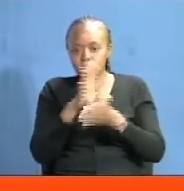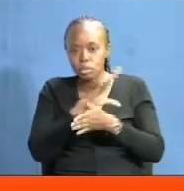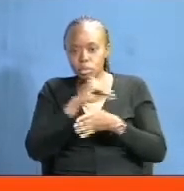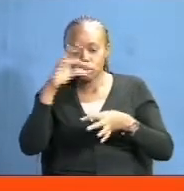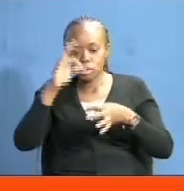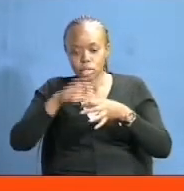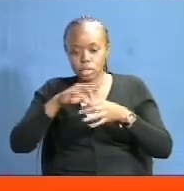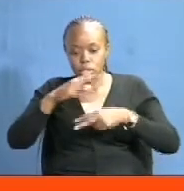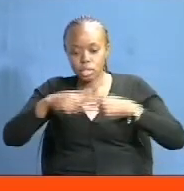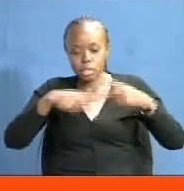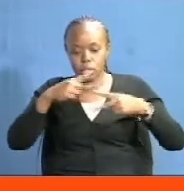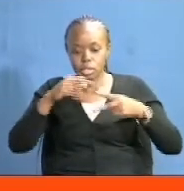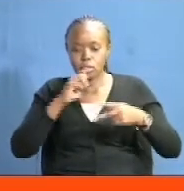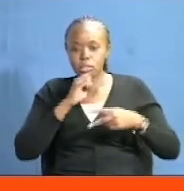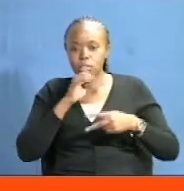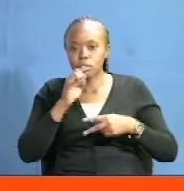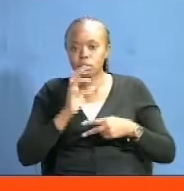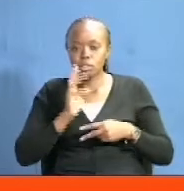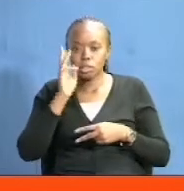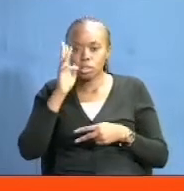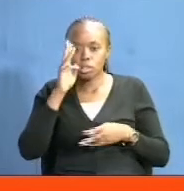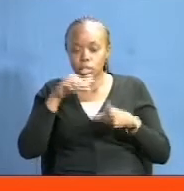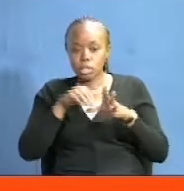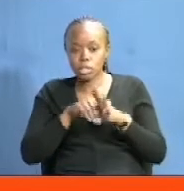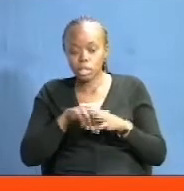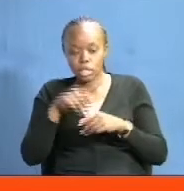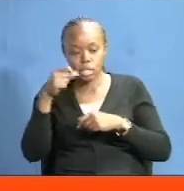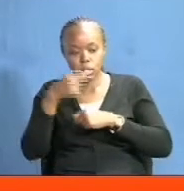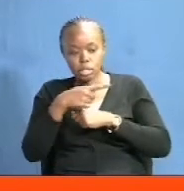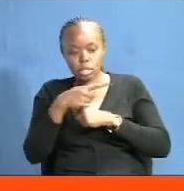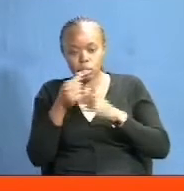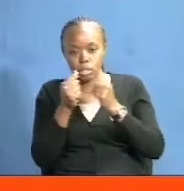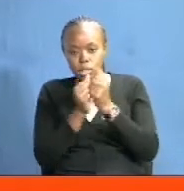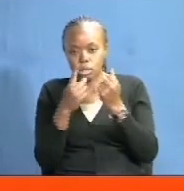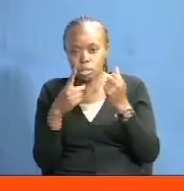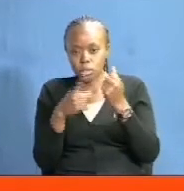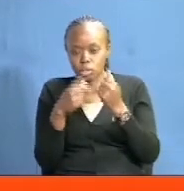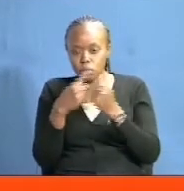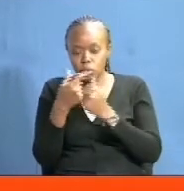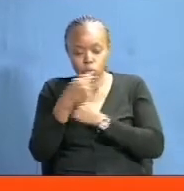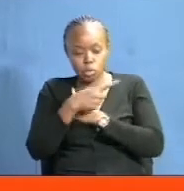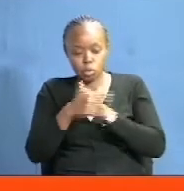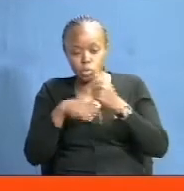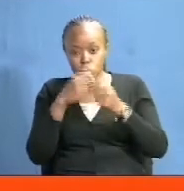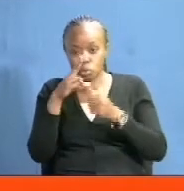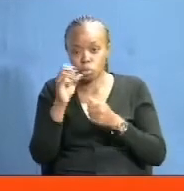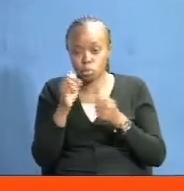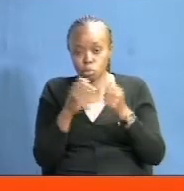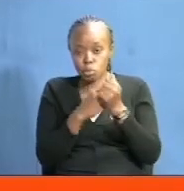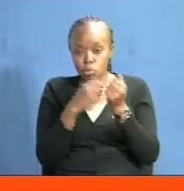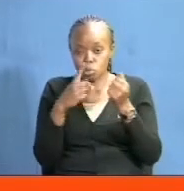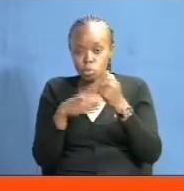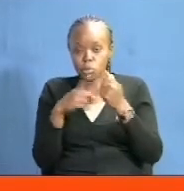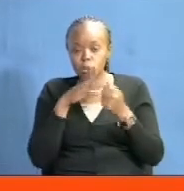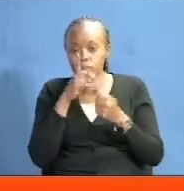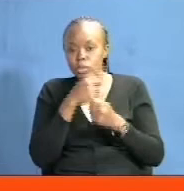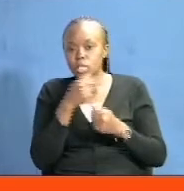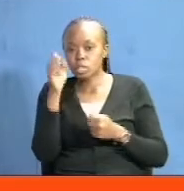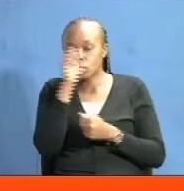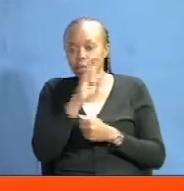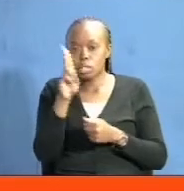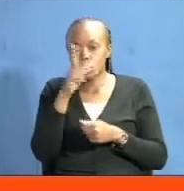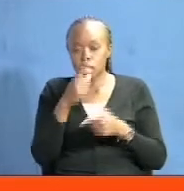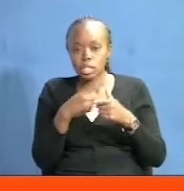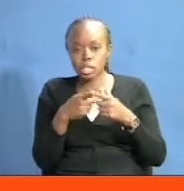process. Right. It was signed in the 16th of December 2016 by the President, and actually came